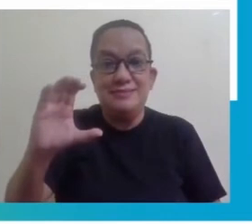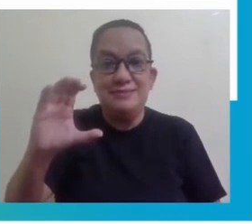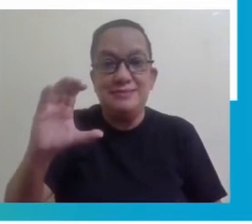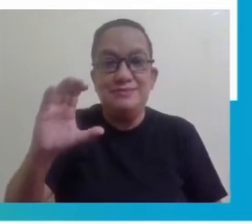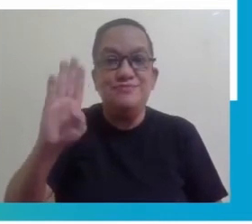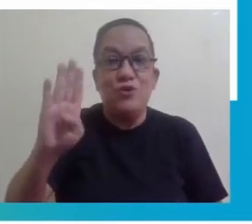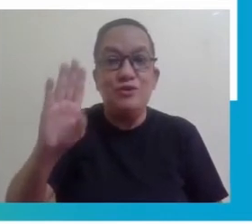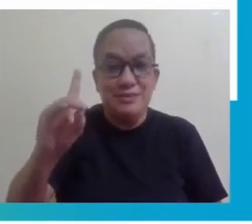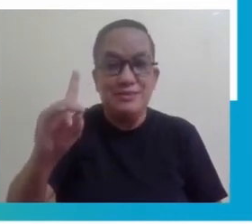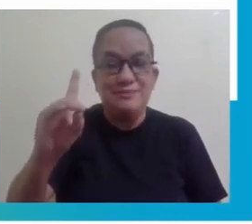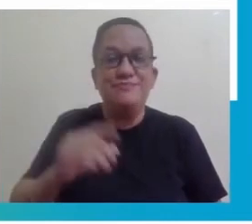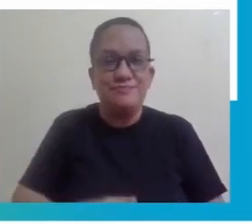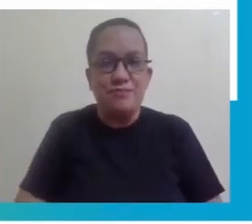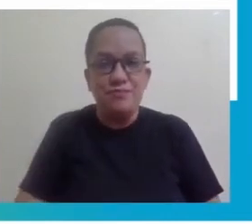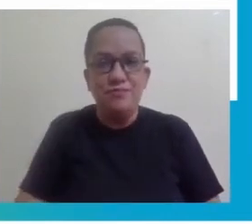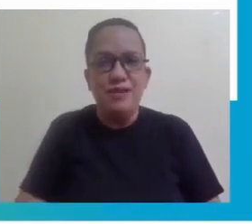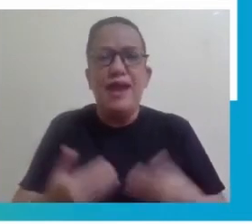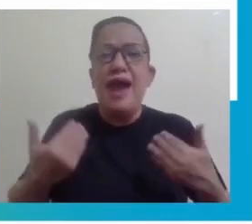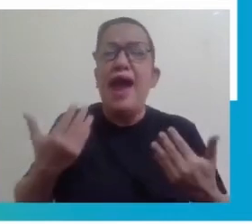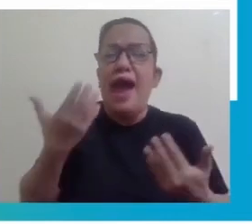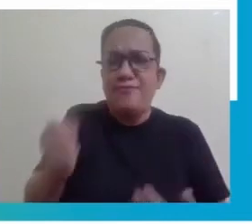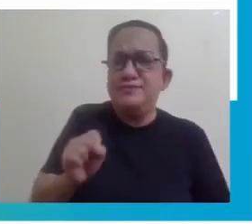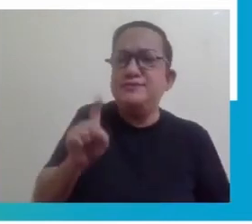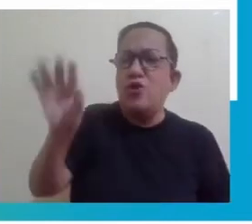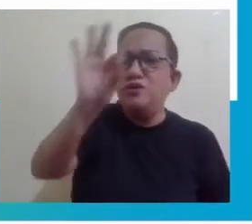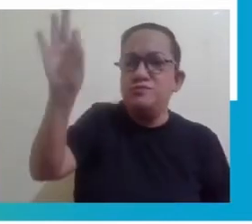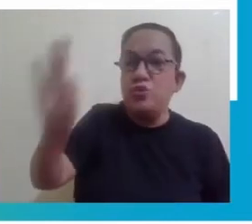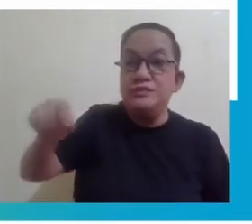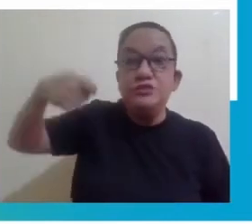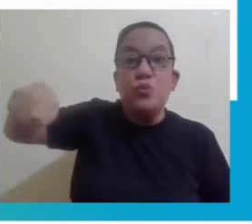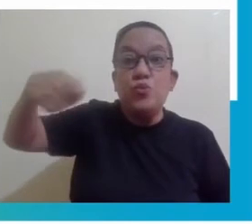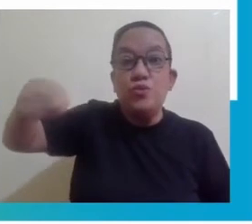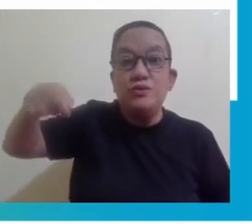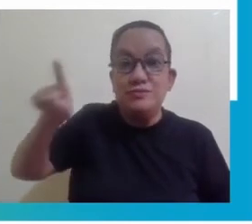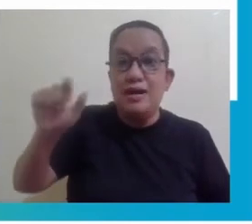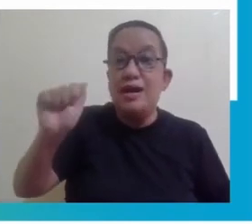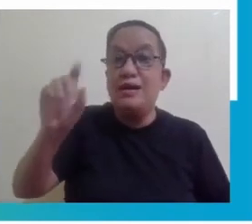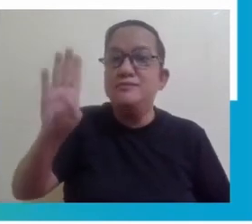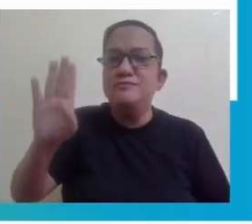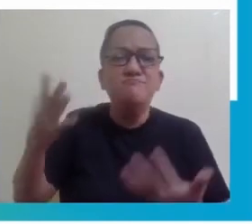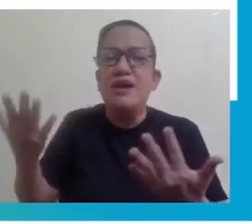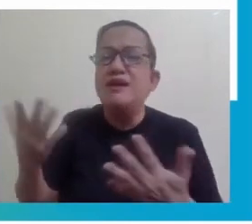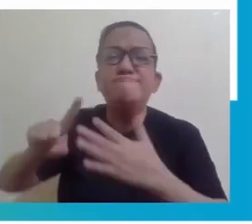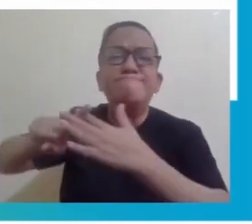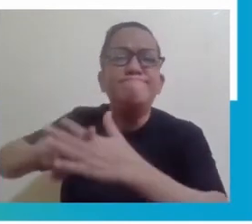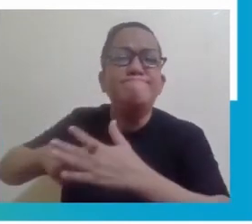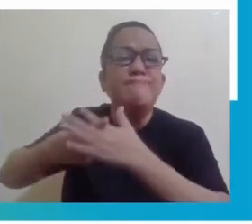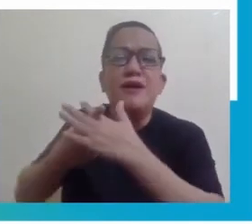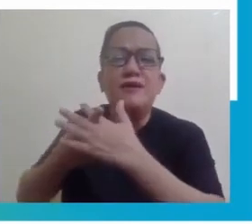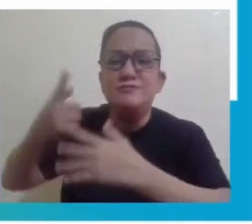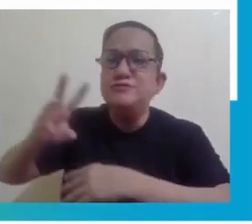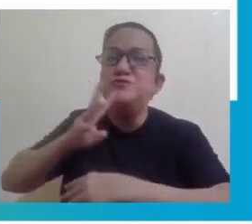President Masa, as the bank is currently working on its biodiversity strategy and roadmap, what assurance can